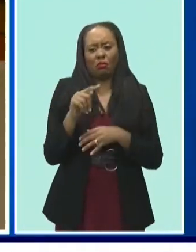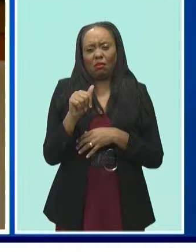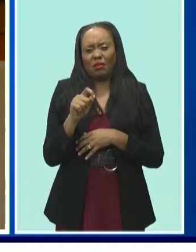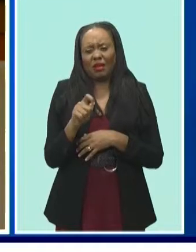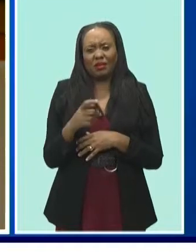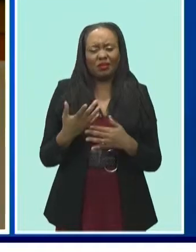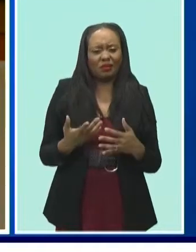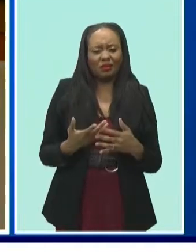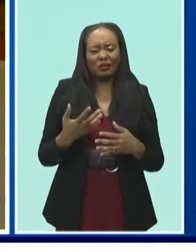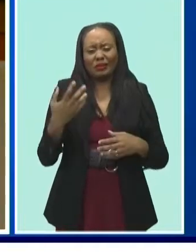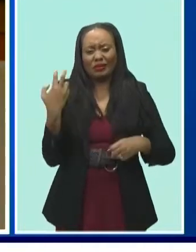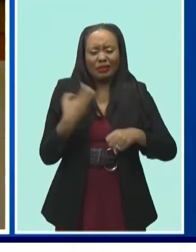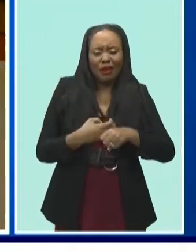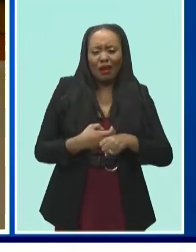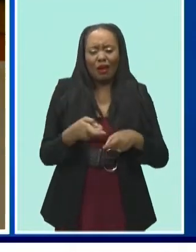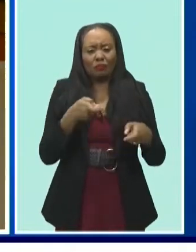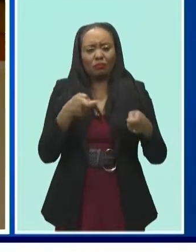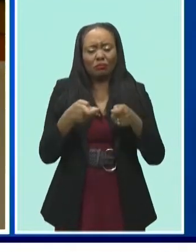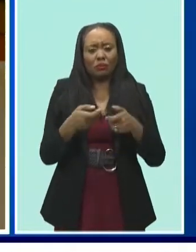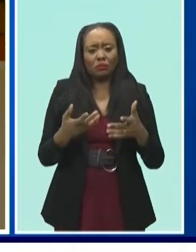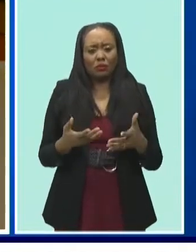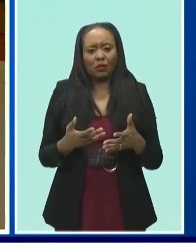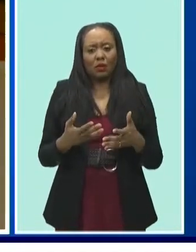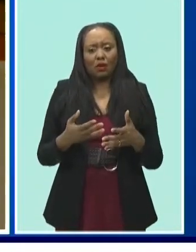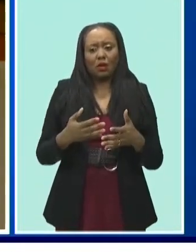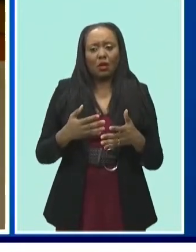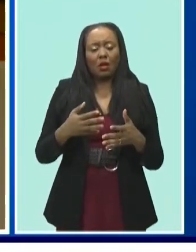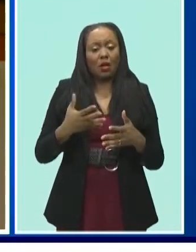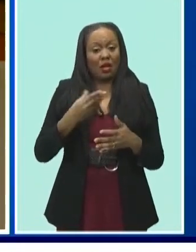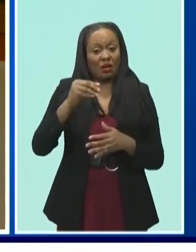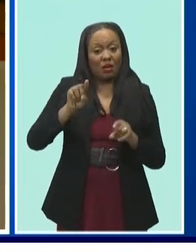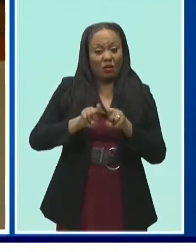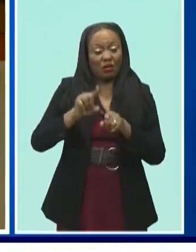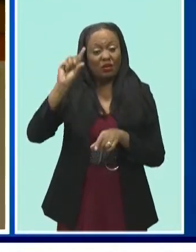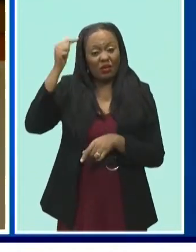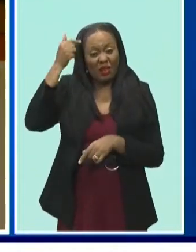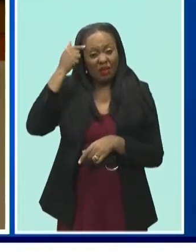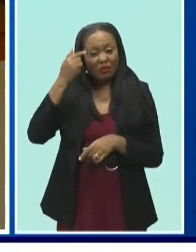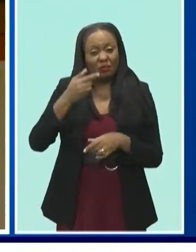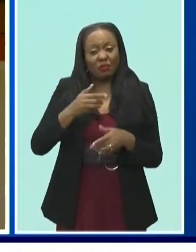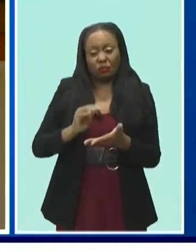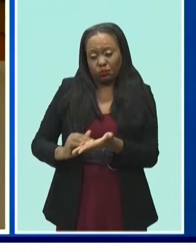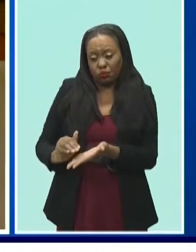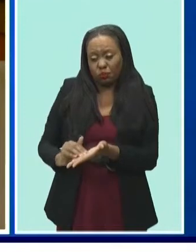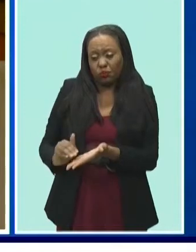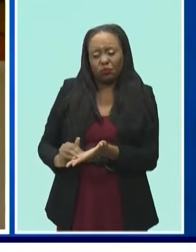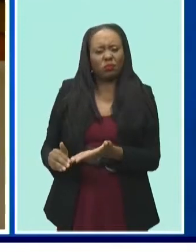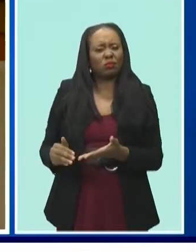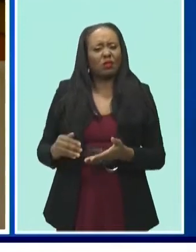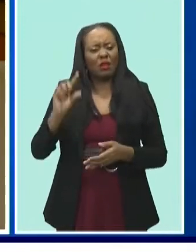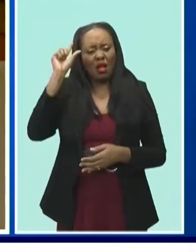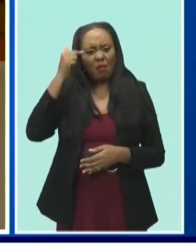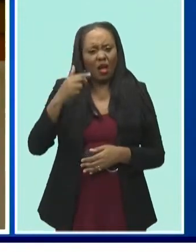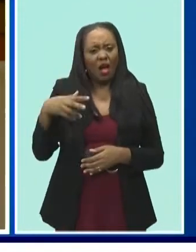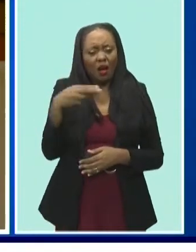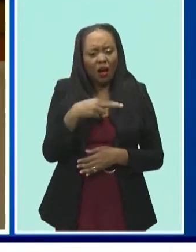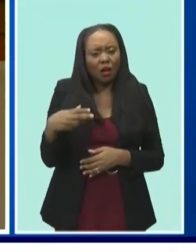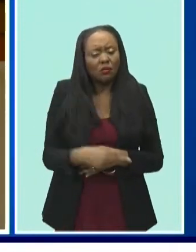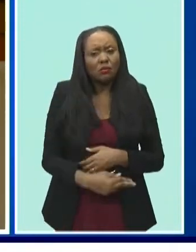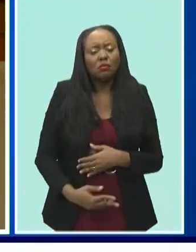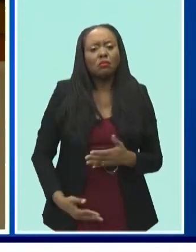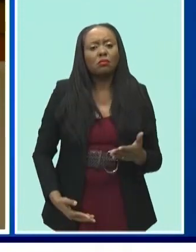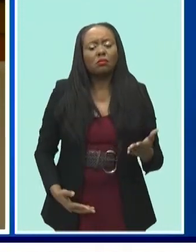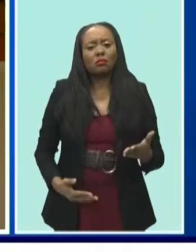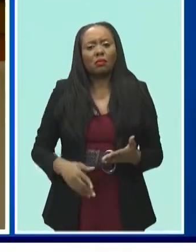a difficult time managing with those government spending cuts. I think all of those things seem to be discussed in a